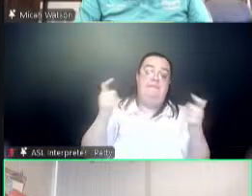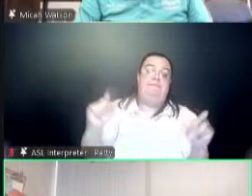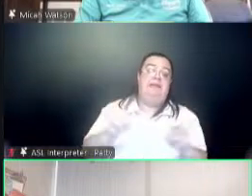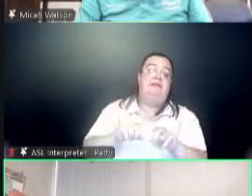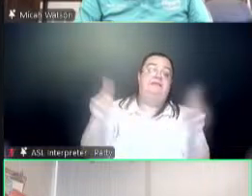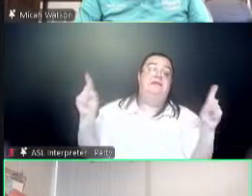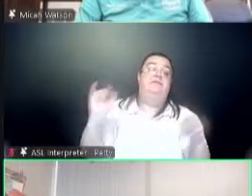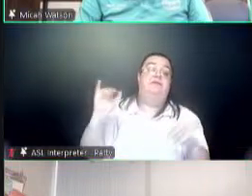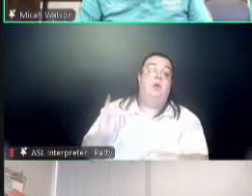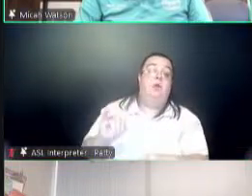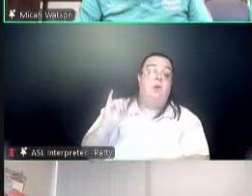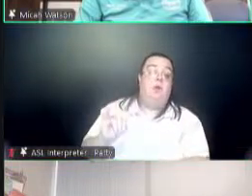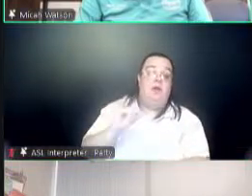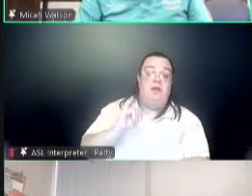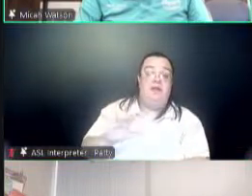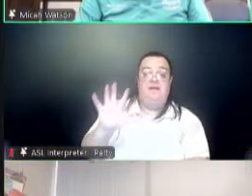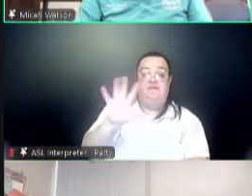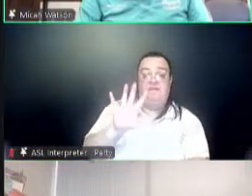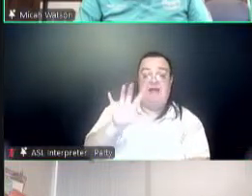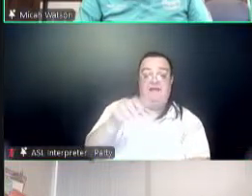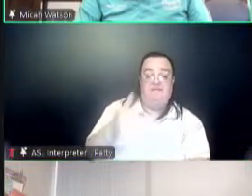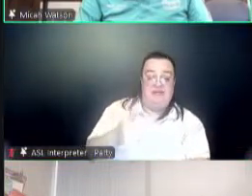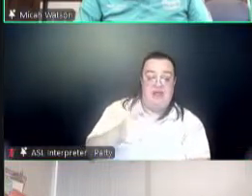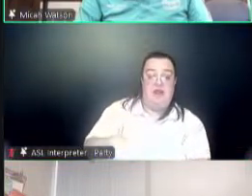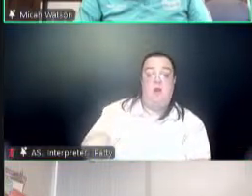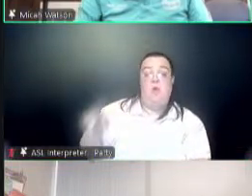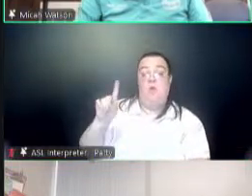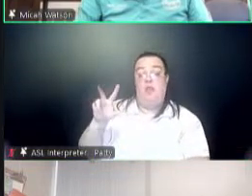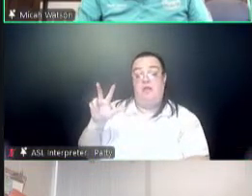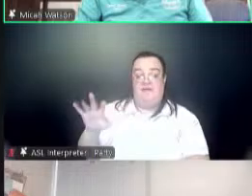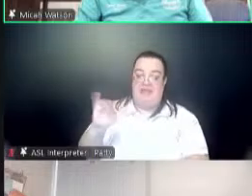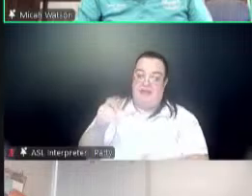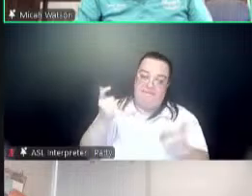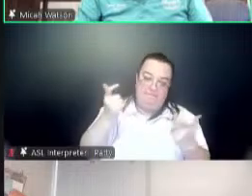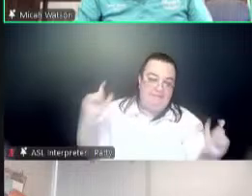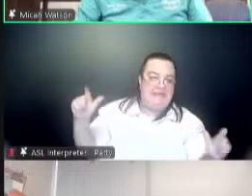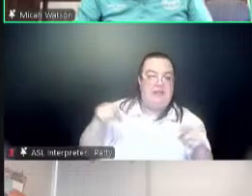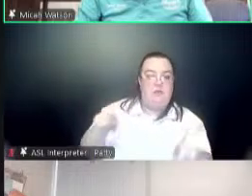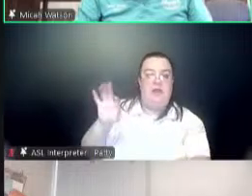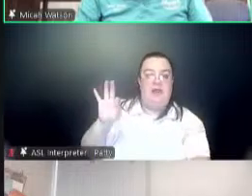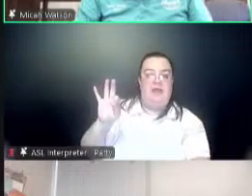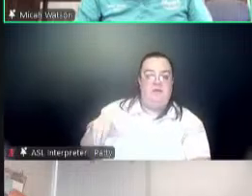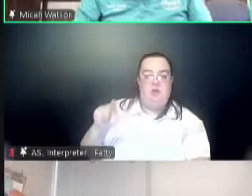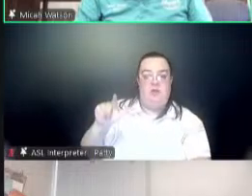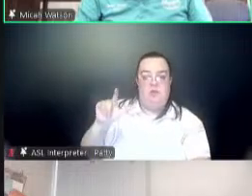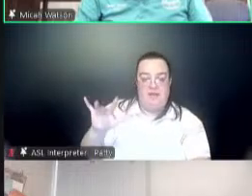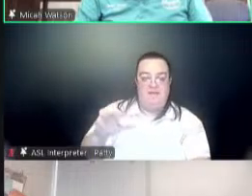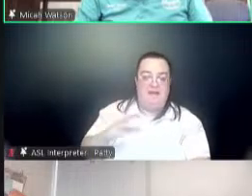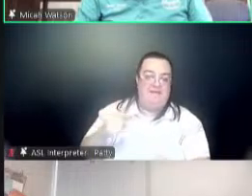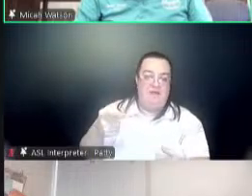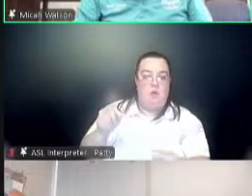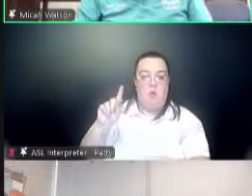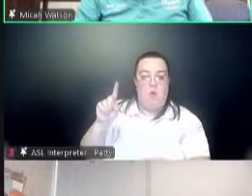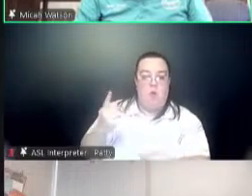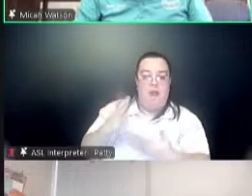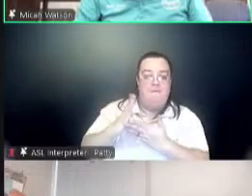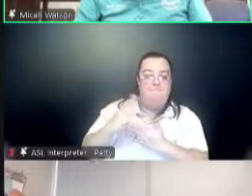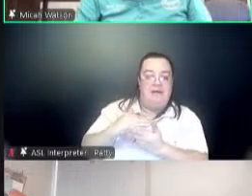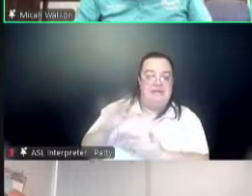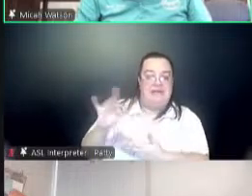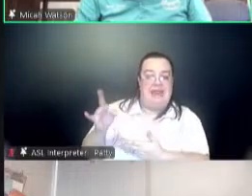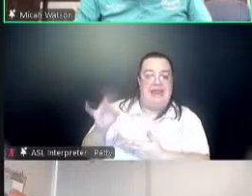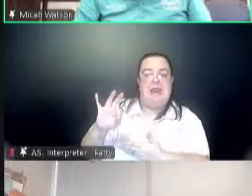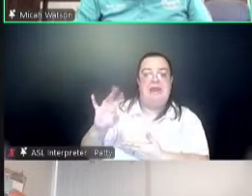Yeah. 510, 135 was huge in FY25. And Yep. you're only budgeting